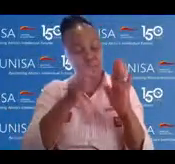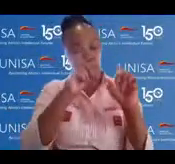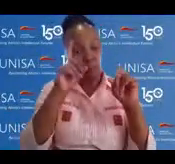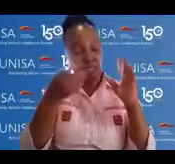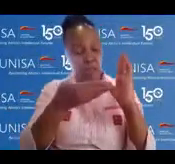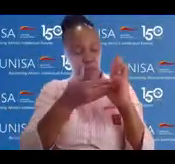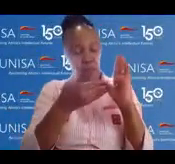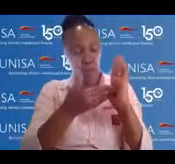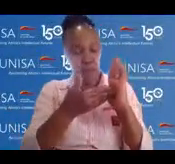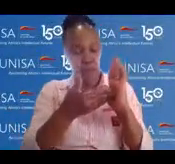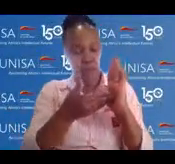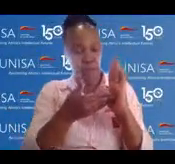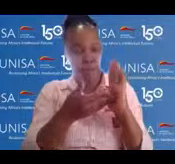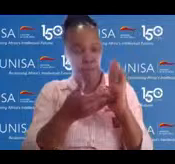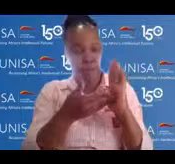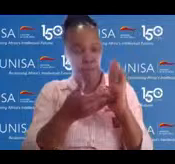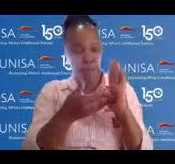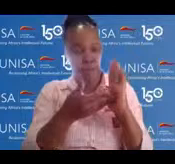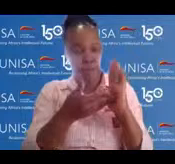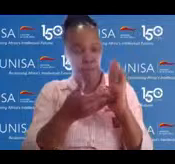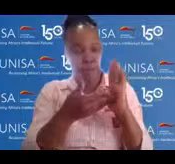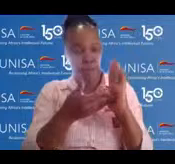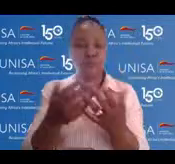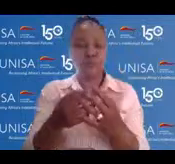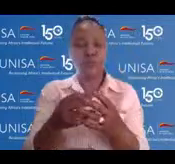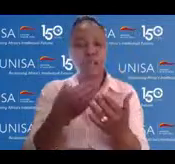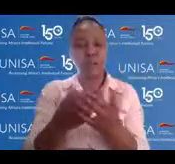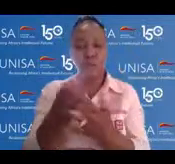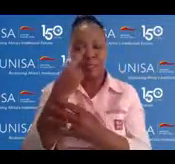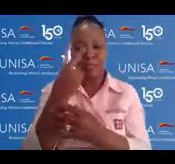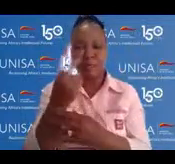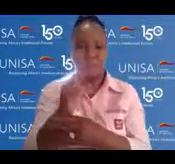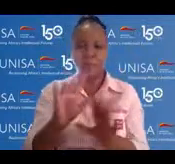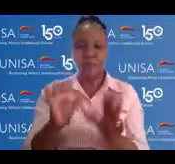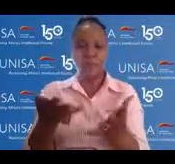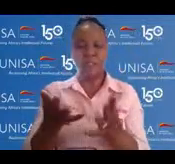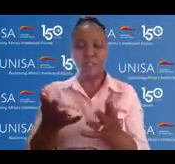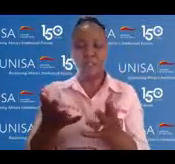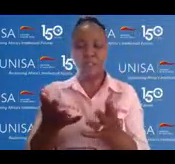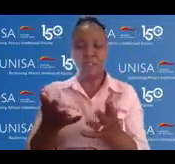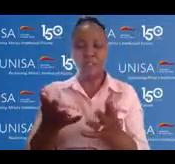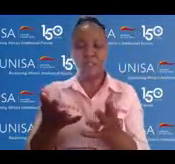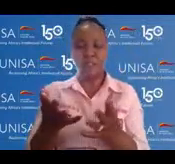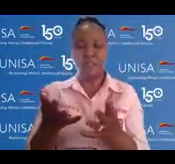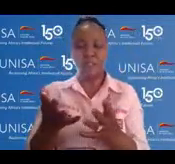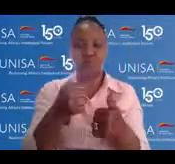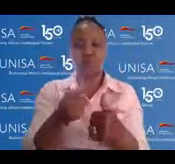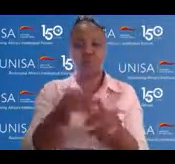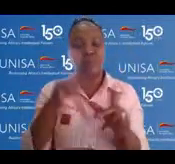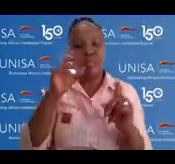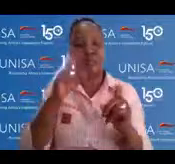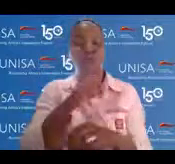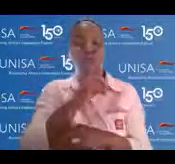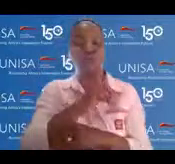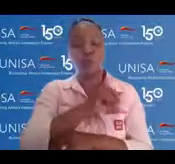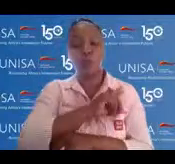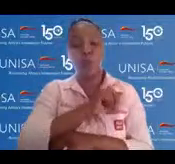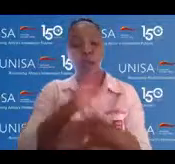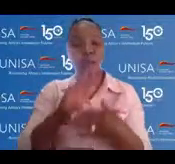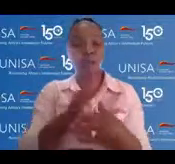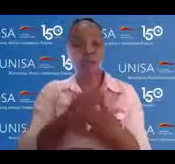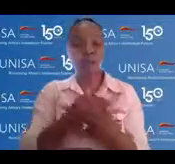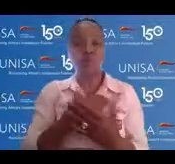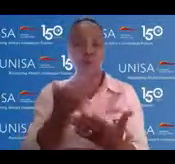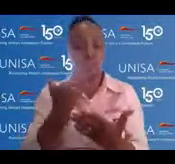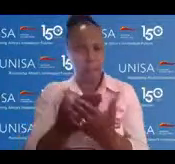necessarily straight or visible enough, so it's not really ideal or good picture to use, because you must be able, hence I say, when